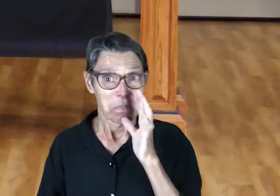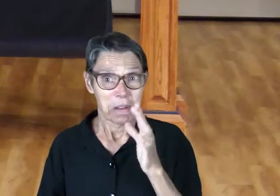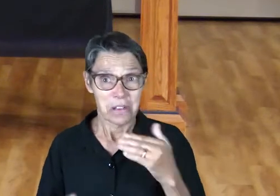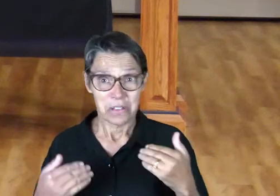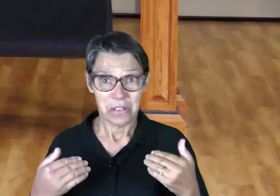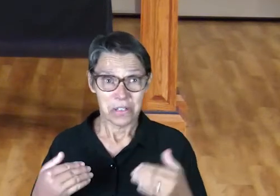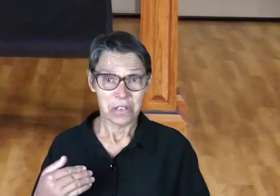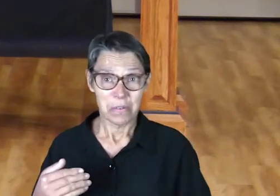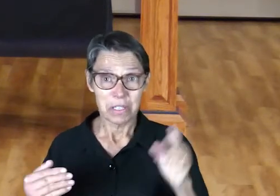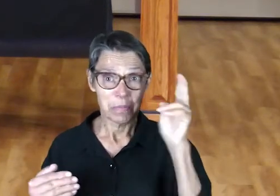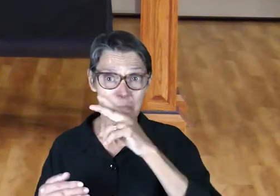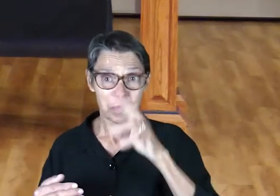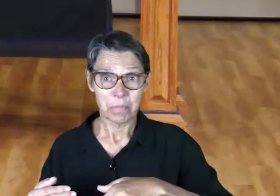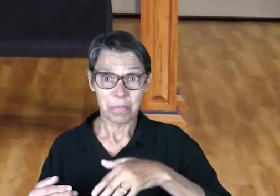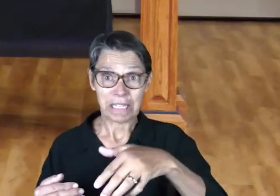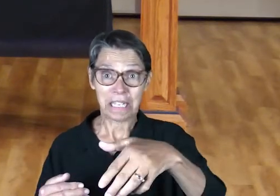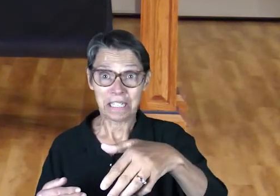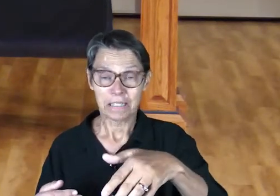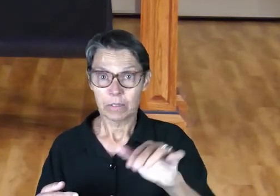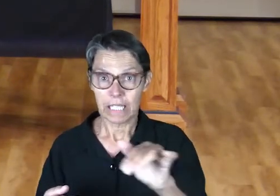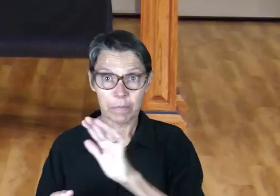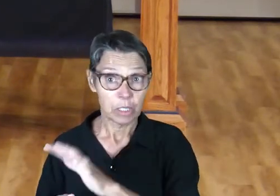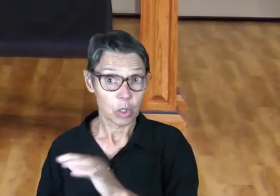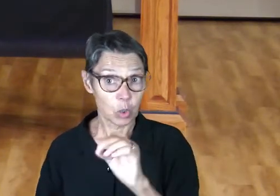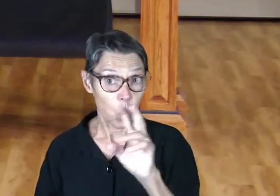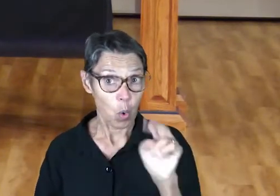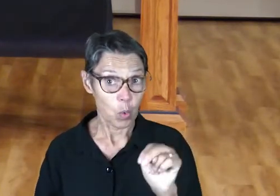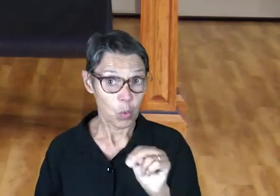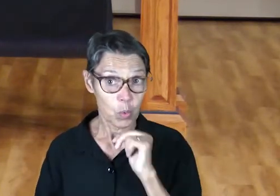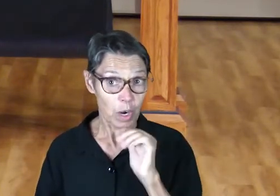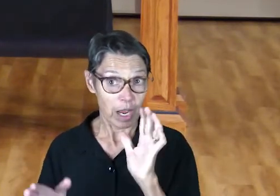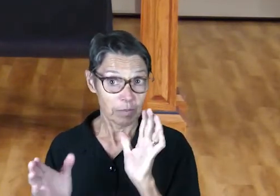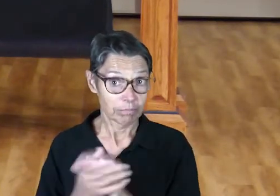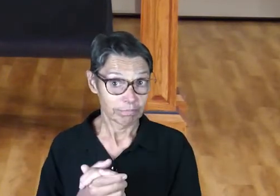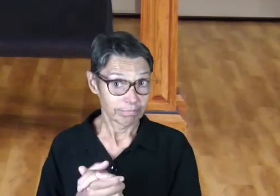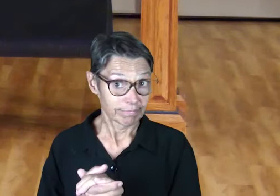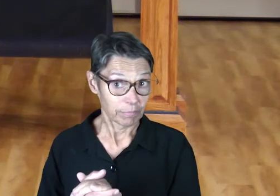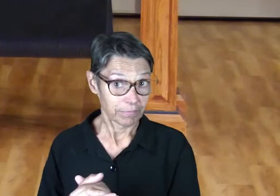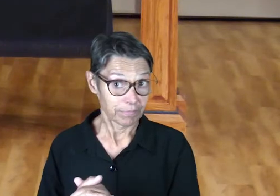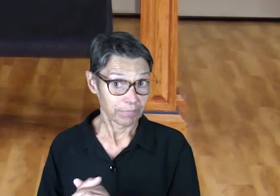of an unwed mother, maybe like his own.